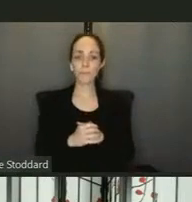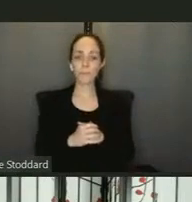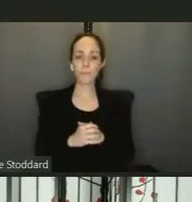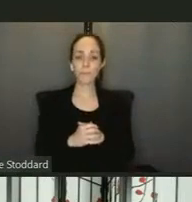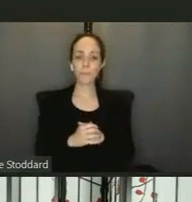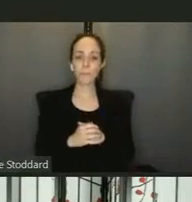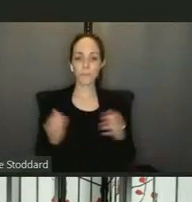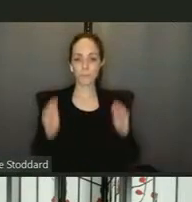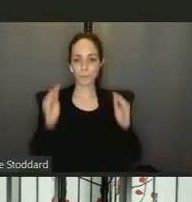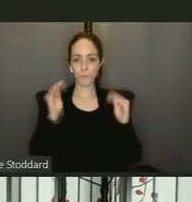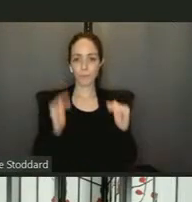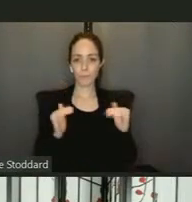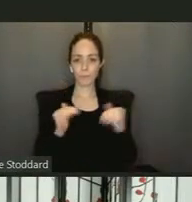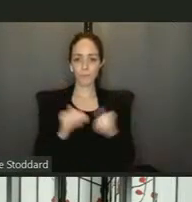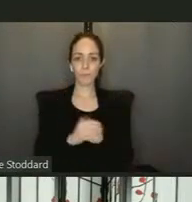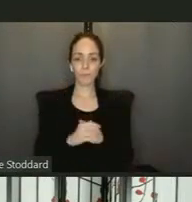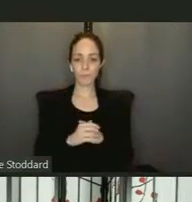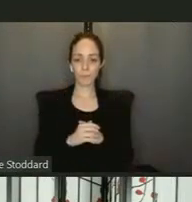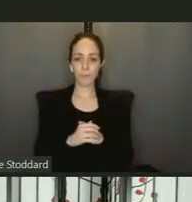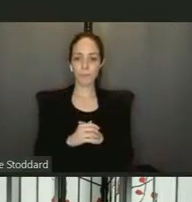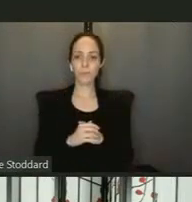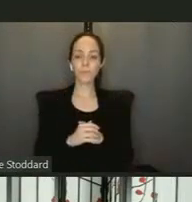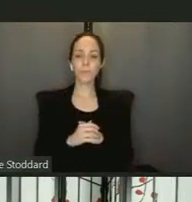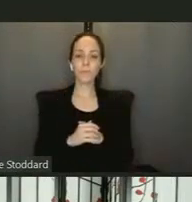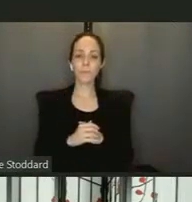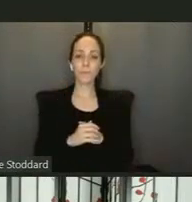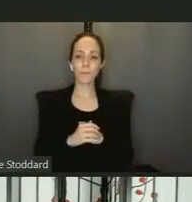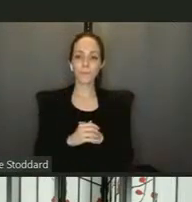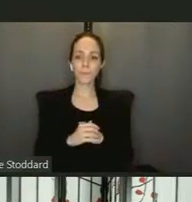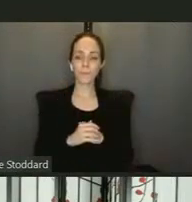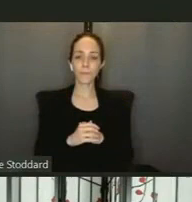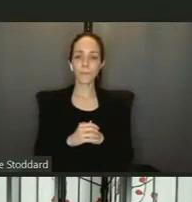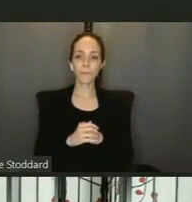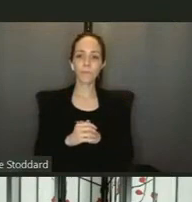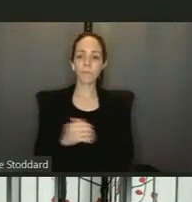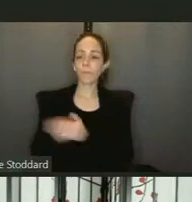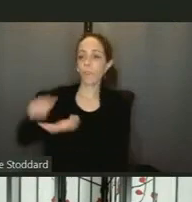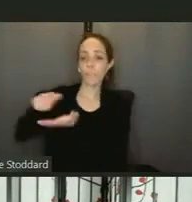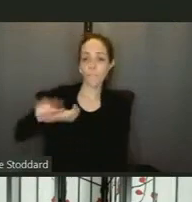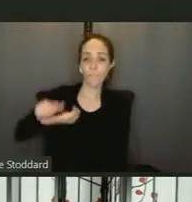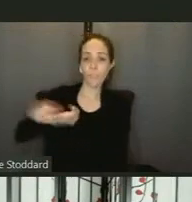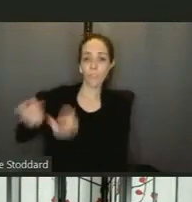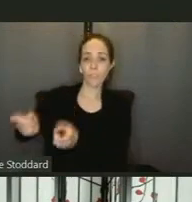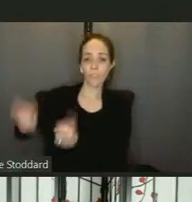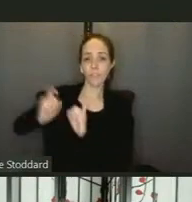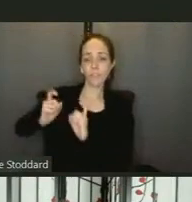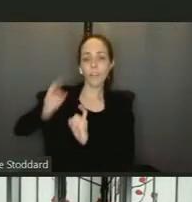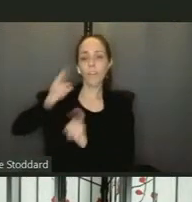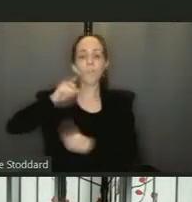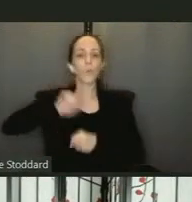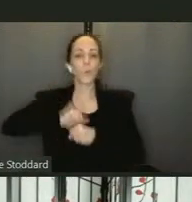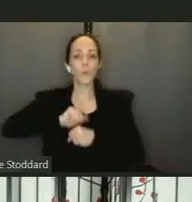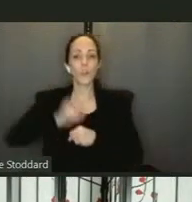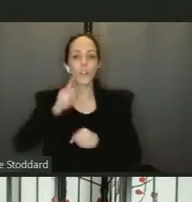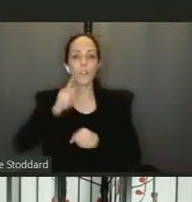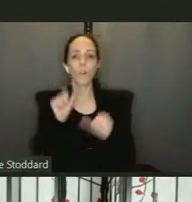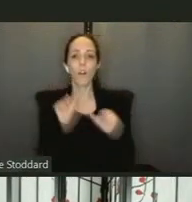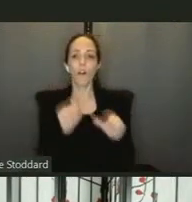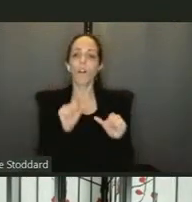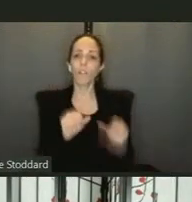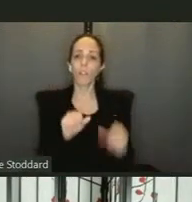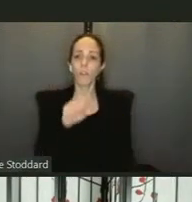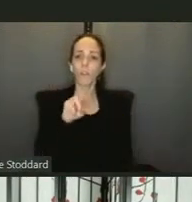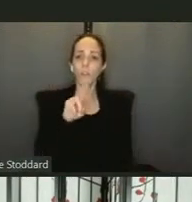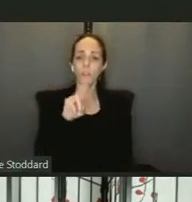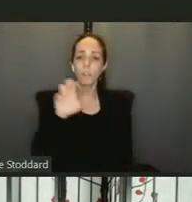Next slide, please. So as I mentioned, we were funded to do the work in connection with our ongoing REACH program. And